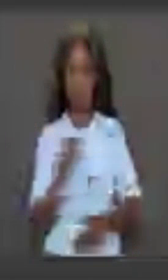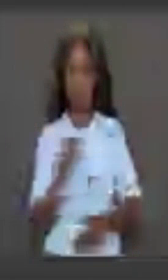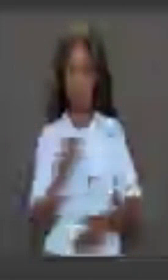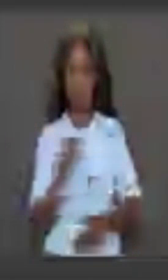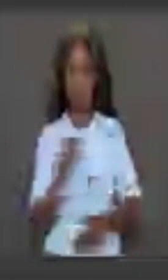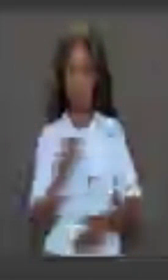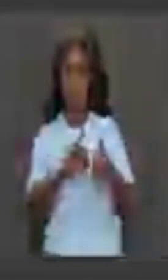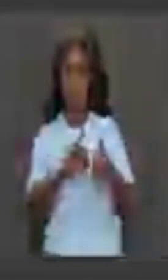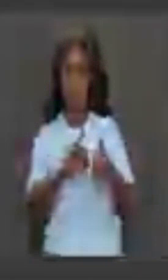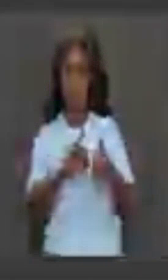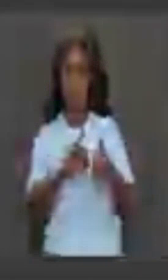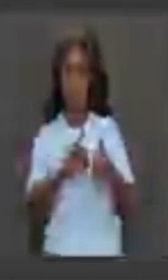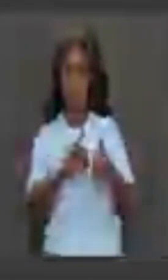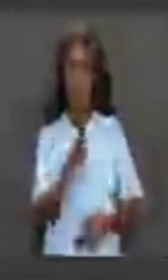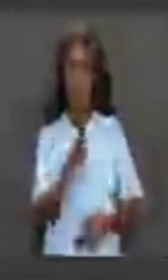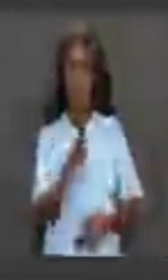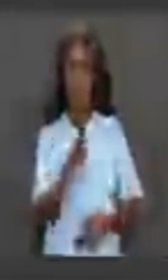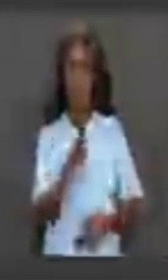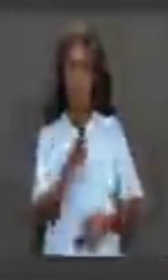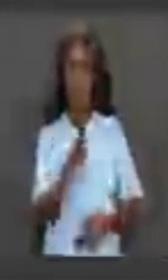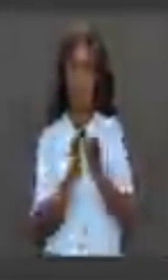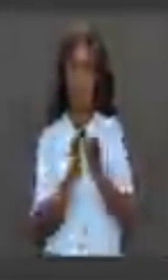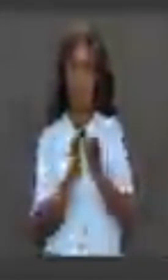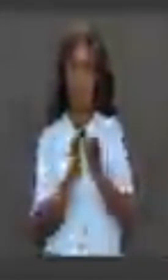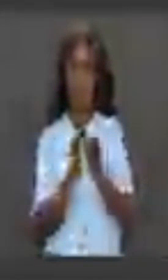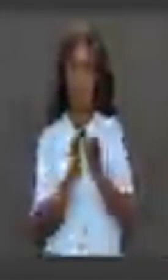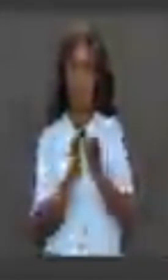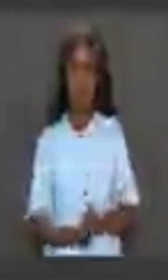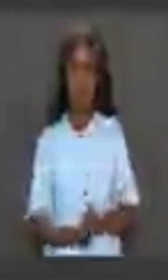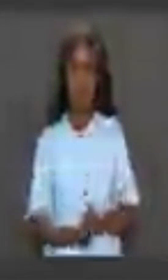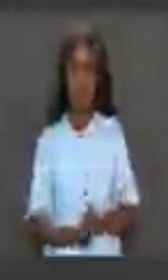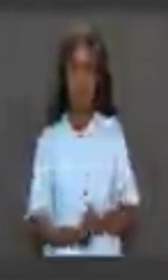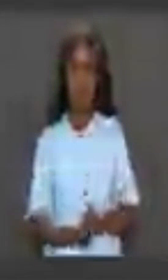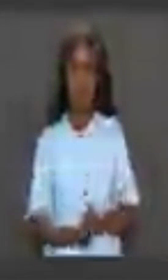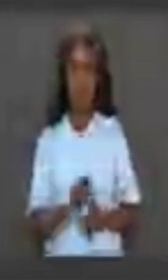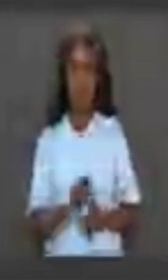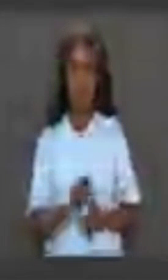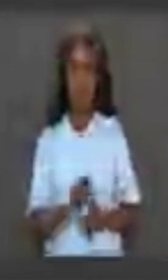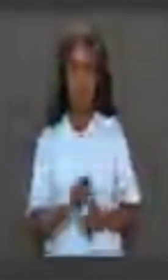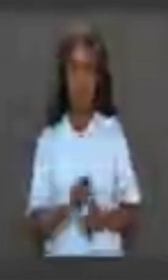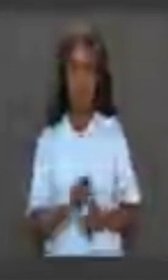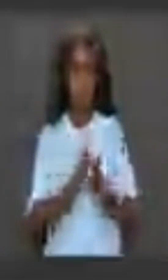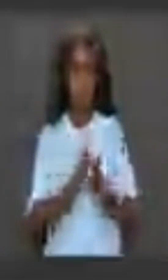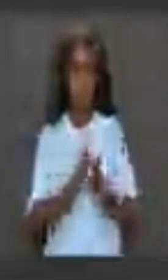identify the rational numbers. You may begin.